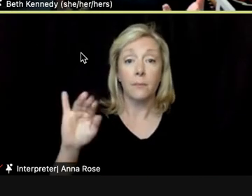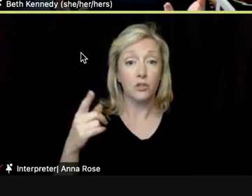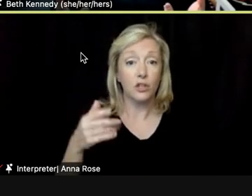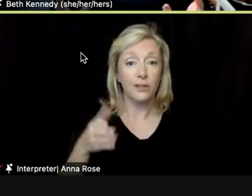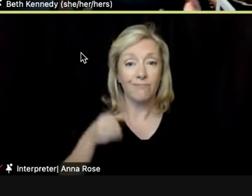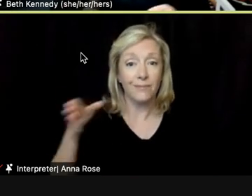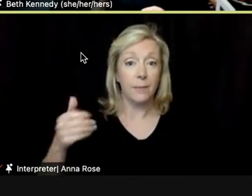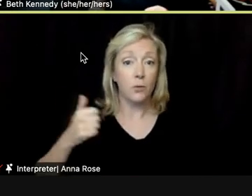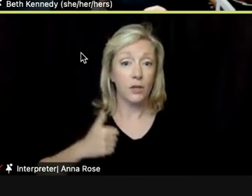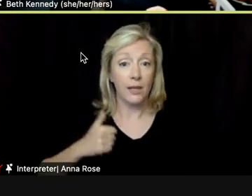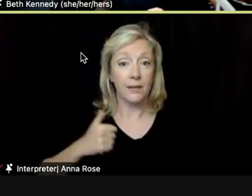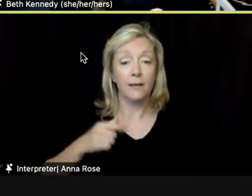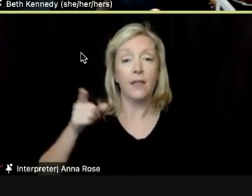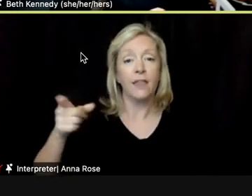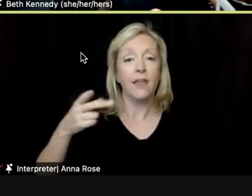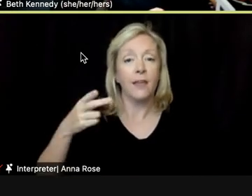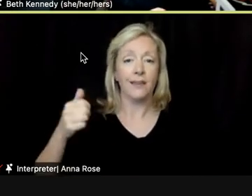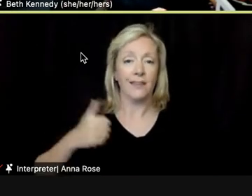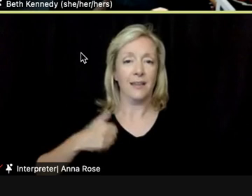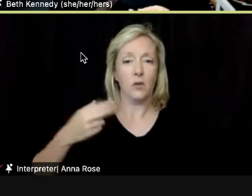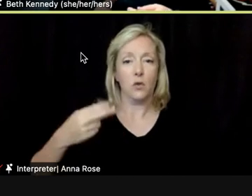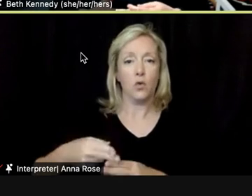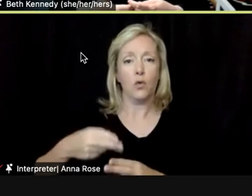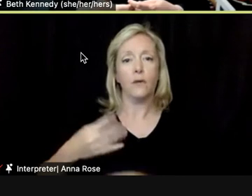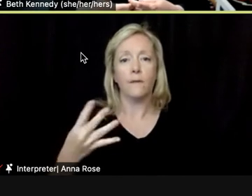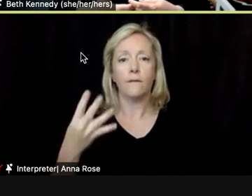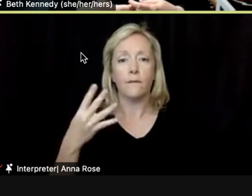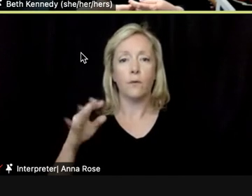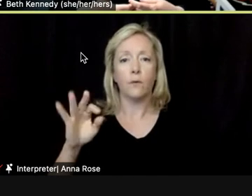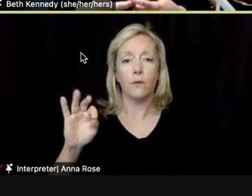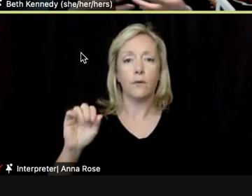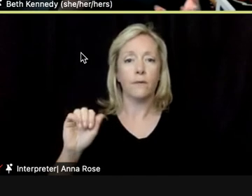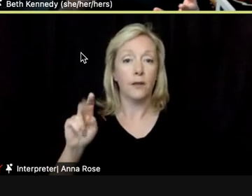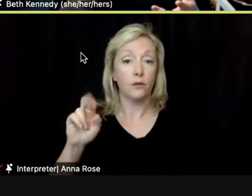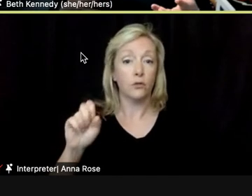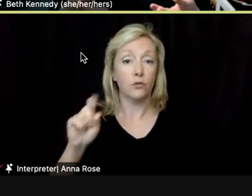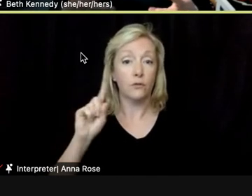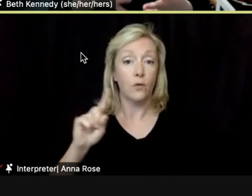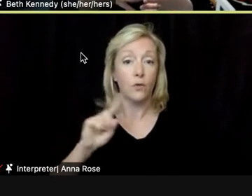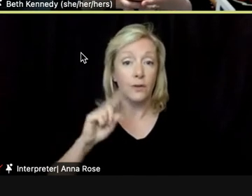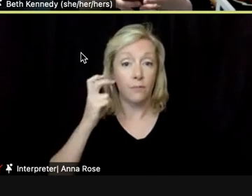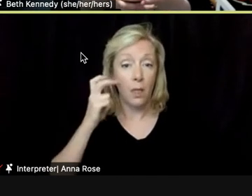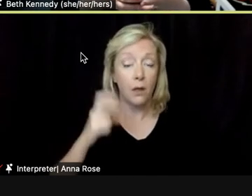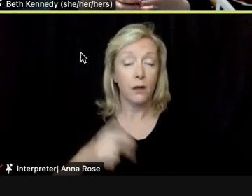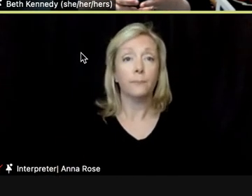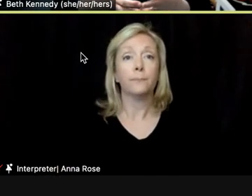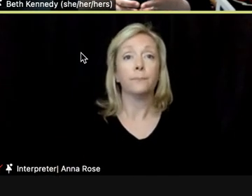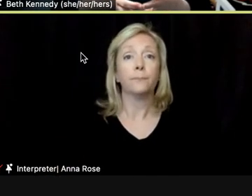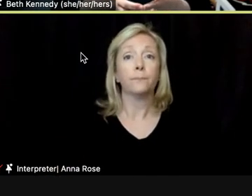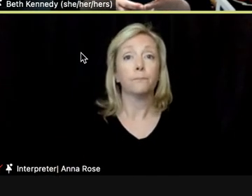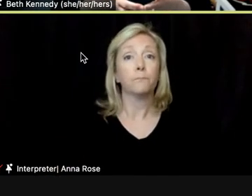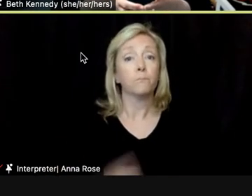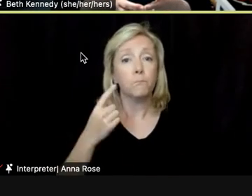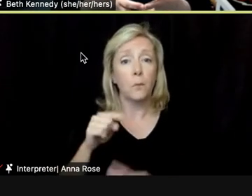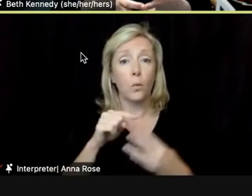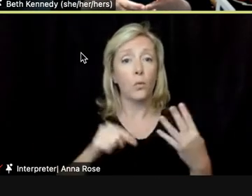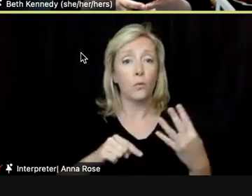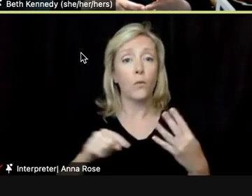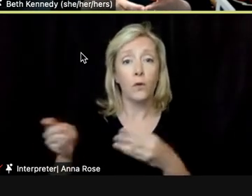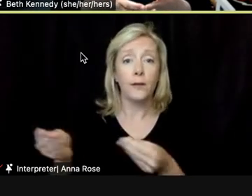I've started to call these the 4 factors of deafblindness. And an intervener can address all of these